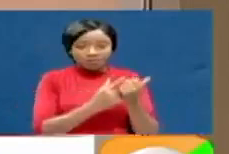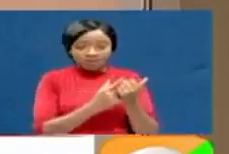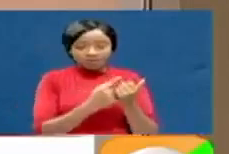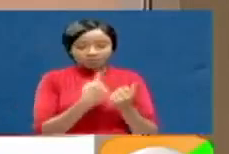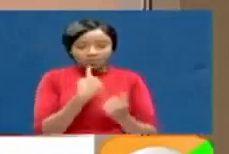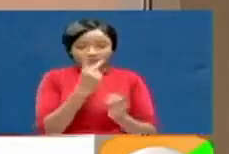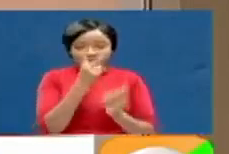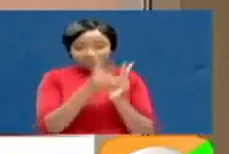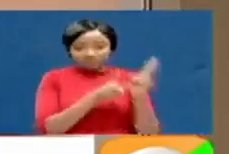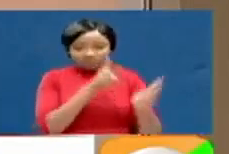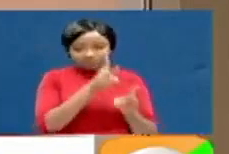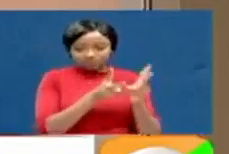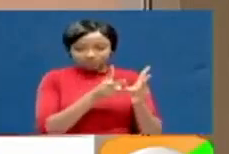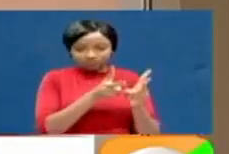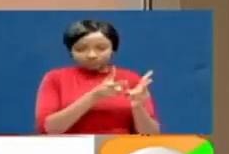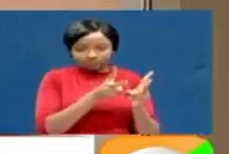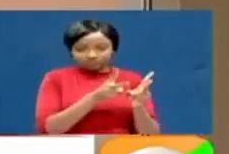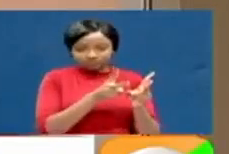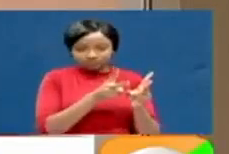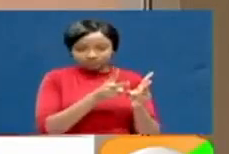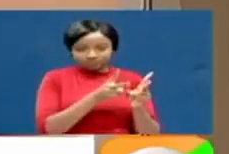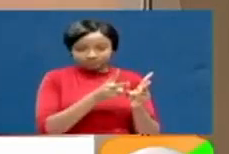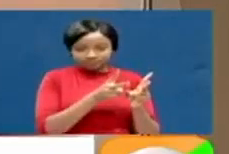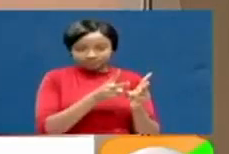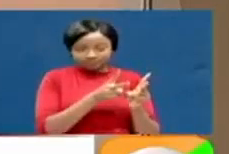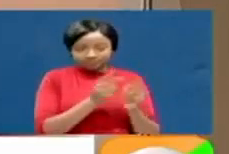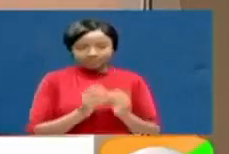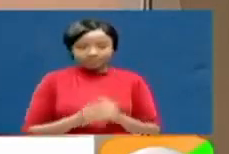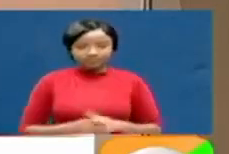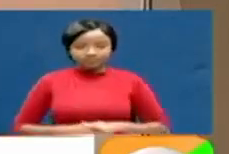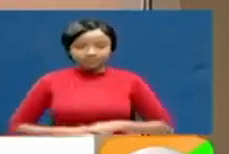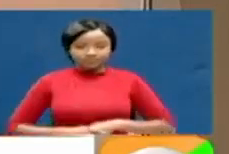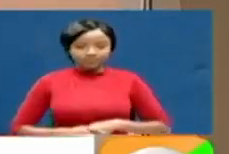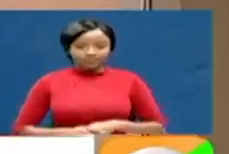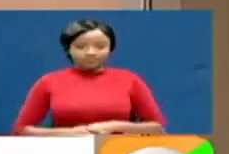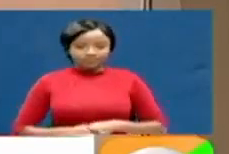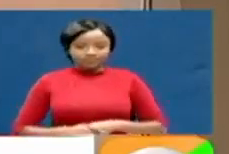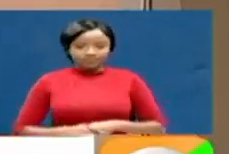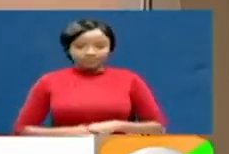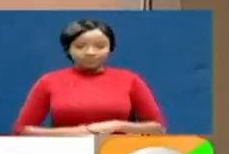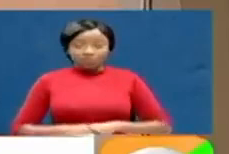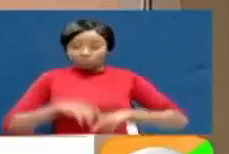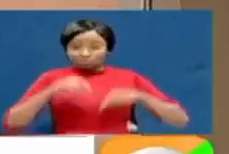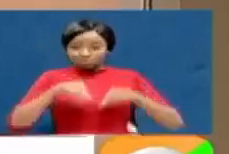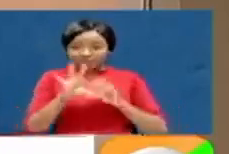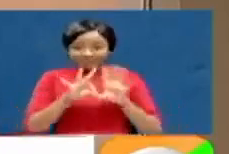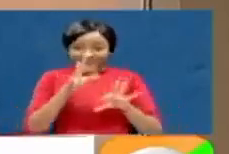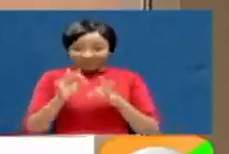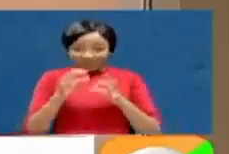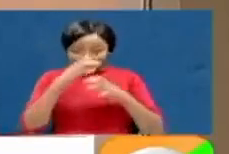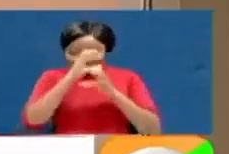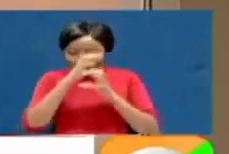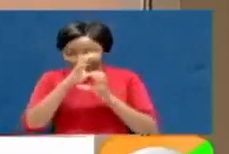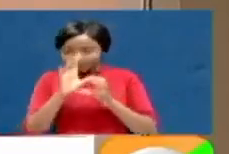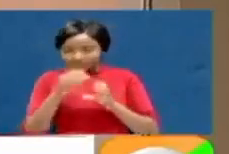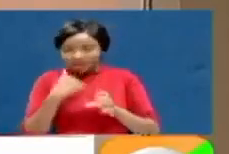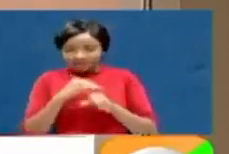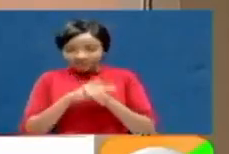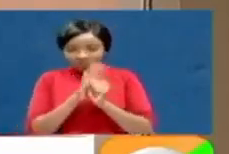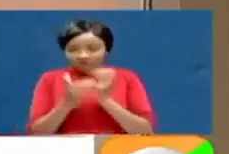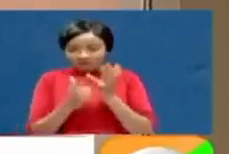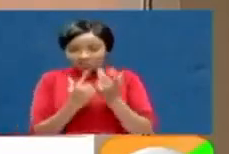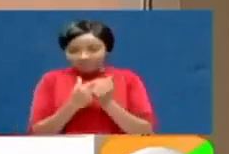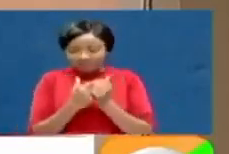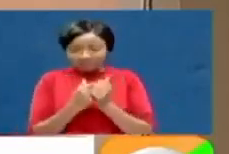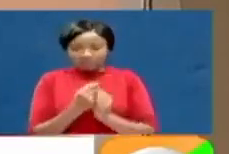122 following the confirmation of 12 new cases today. Chemutai Goin begins our coverage with what the government is